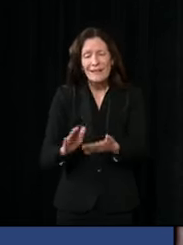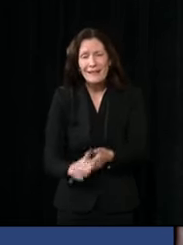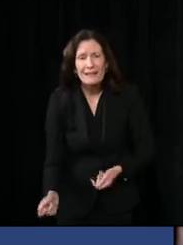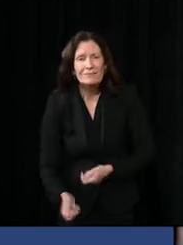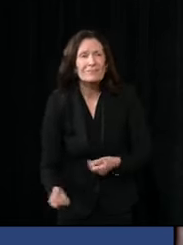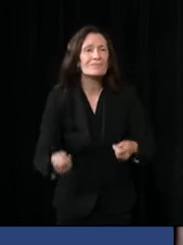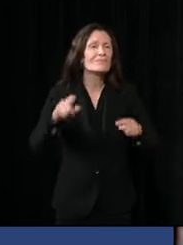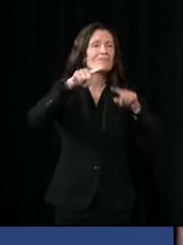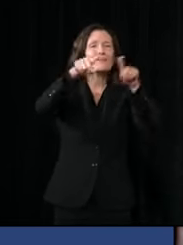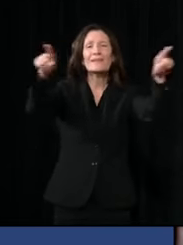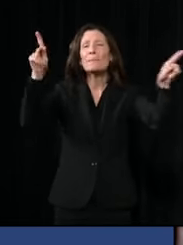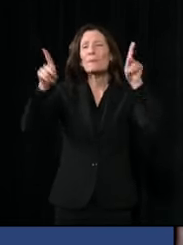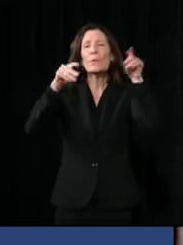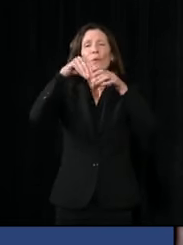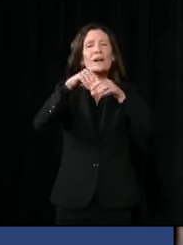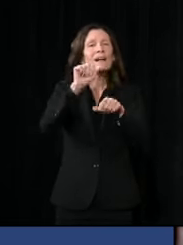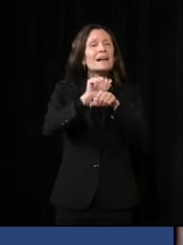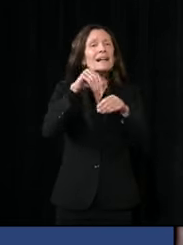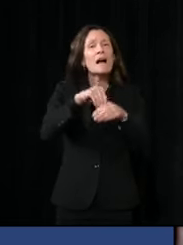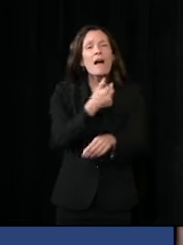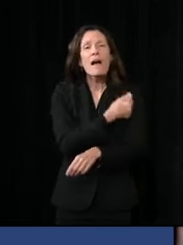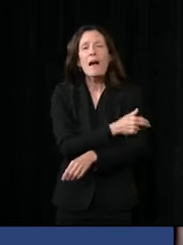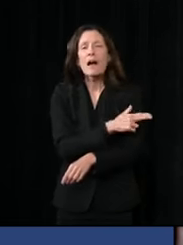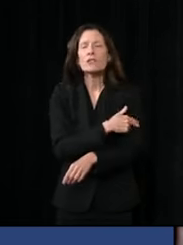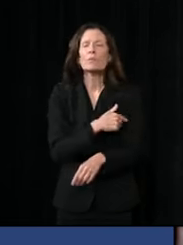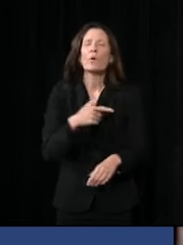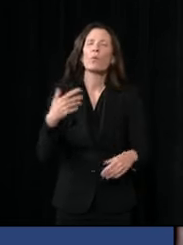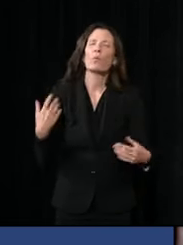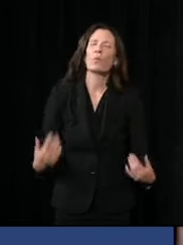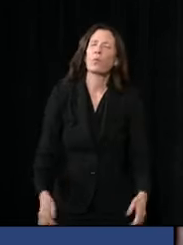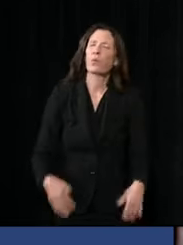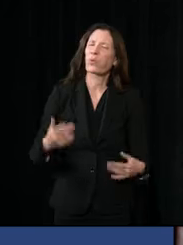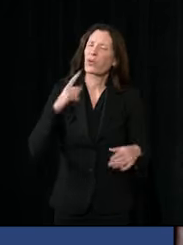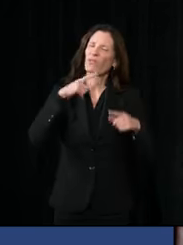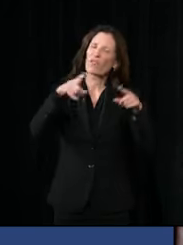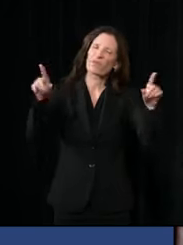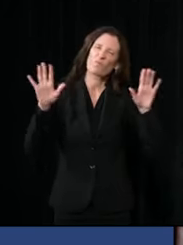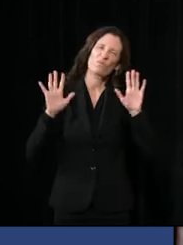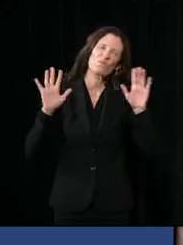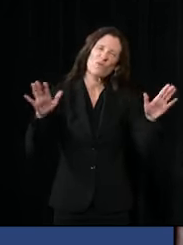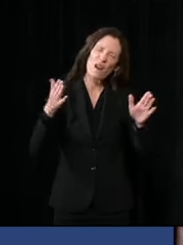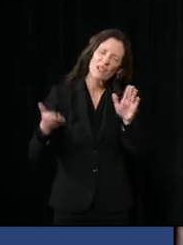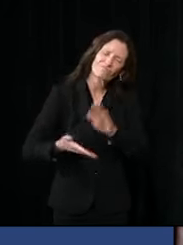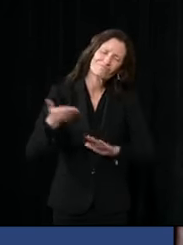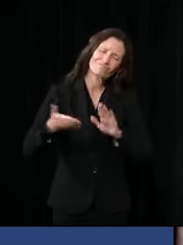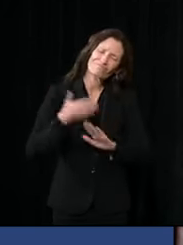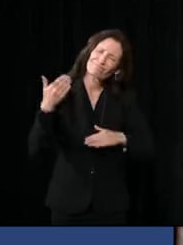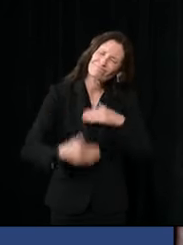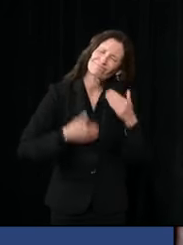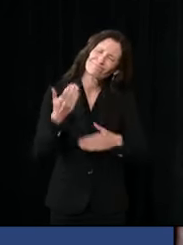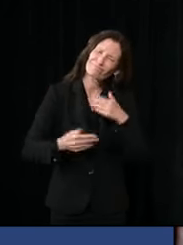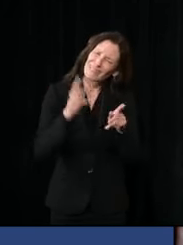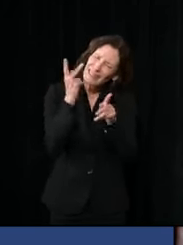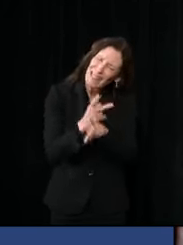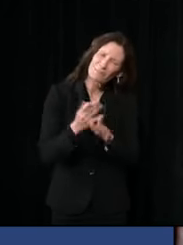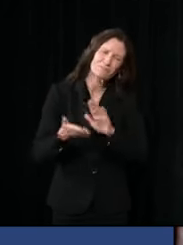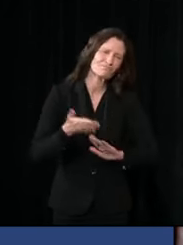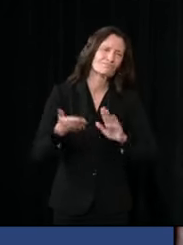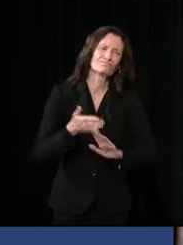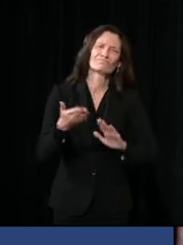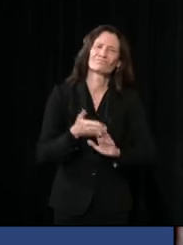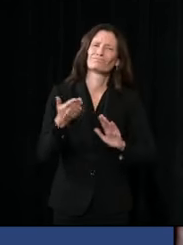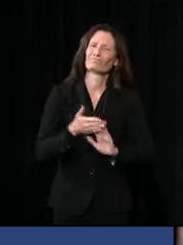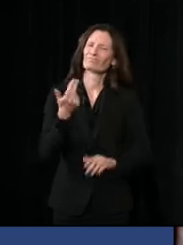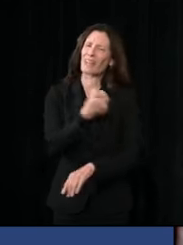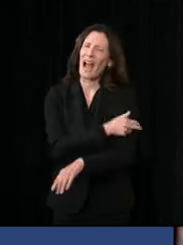staff, they have kept our hospital systems running as admissions have surged. Our researchers and our universities